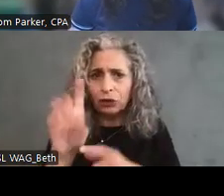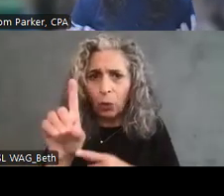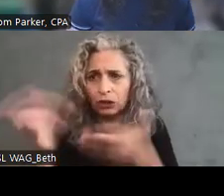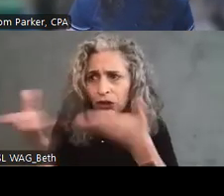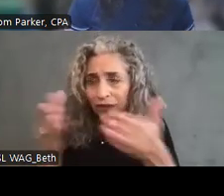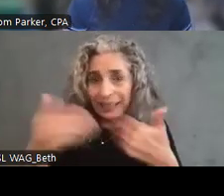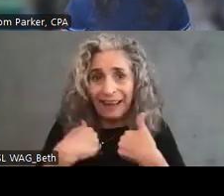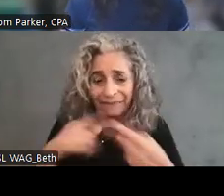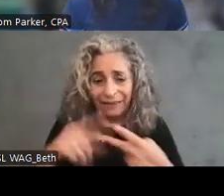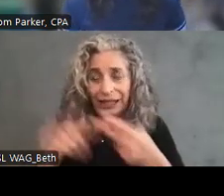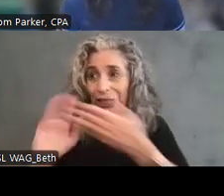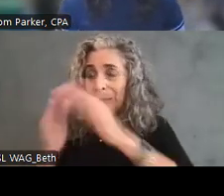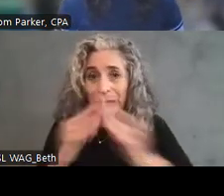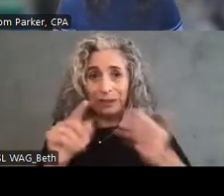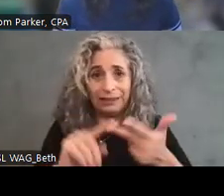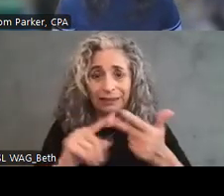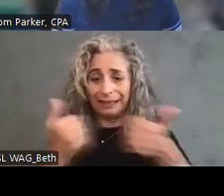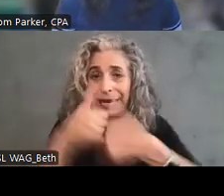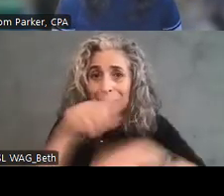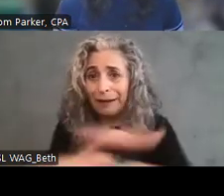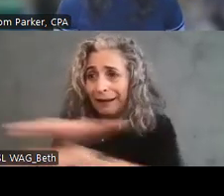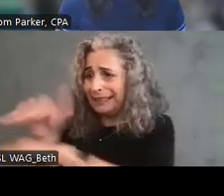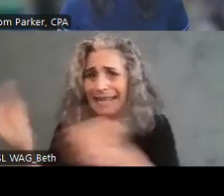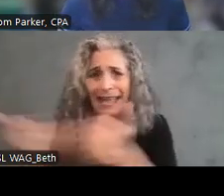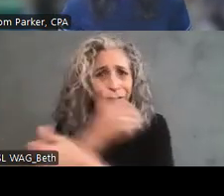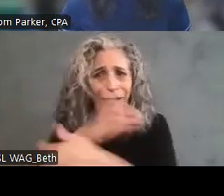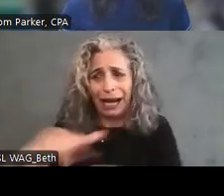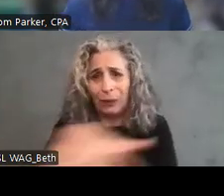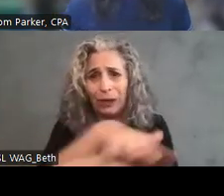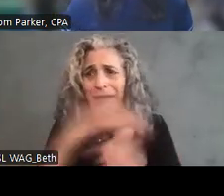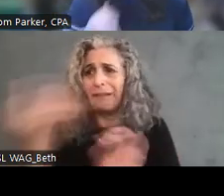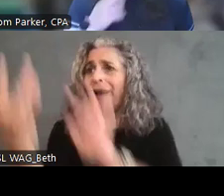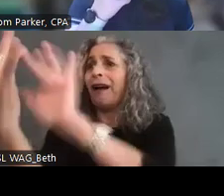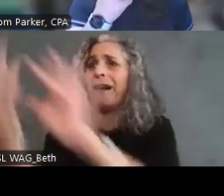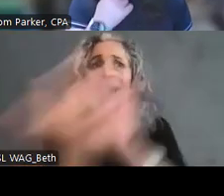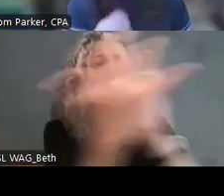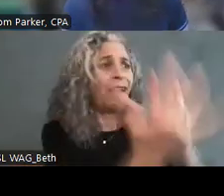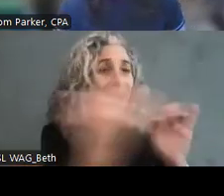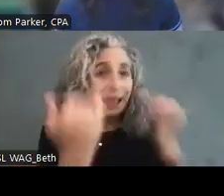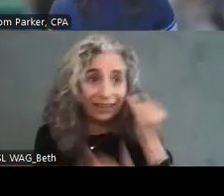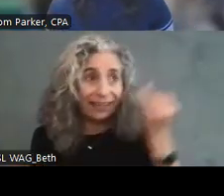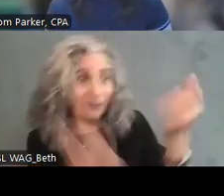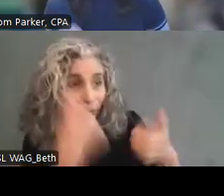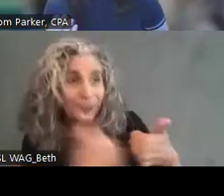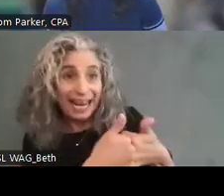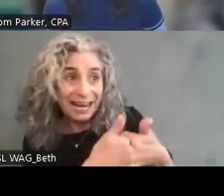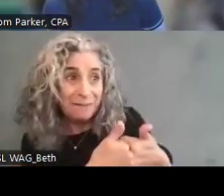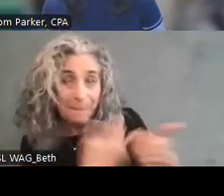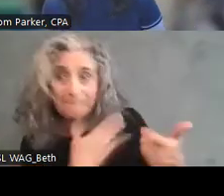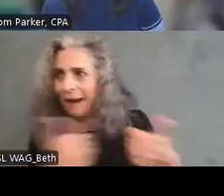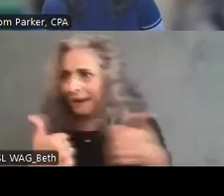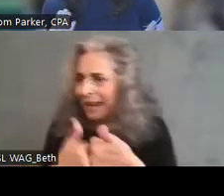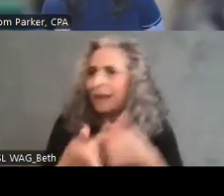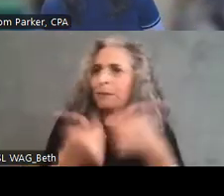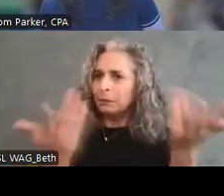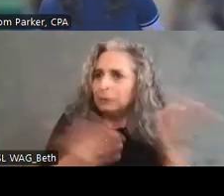there are local game nights in every area. Reaching out to say, hey, I have an idea for a game, or, my game's currently in alpha. I